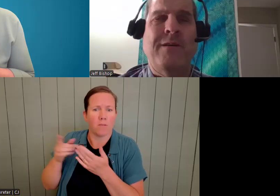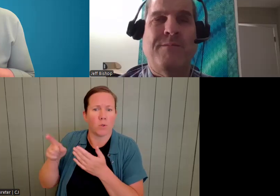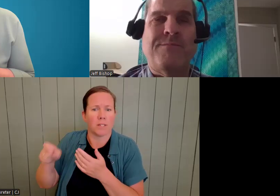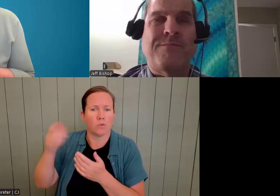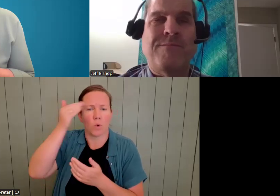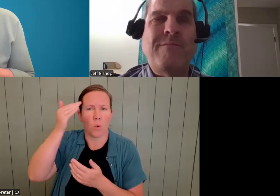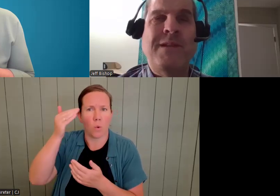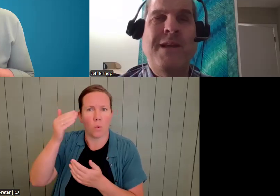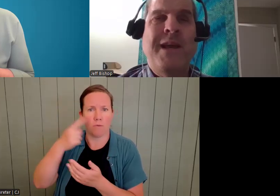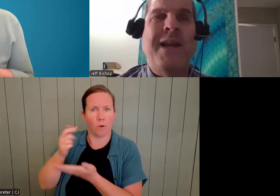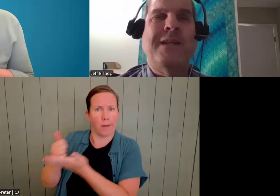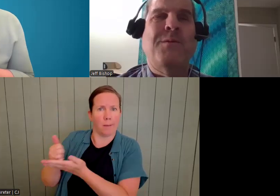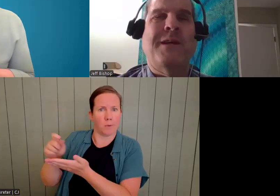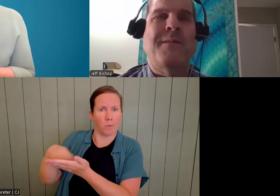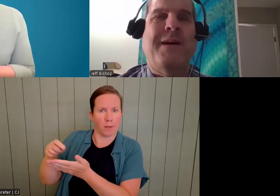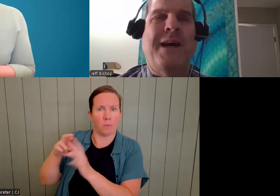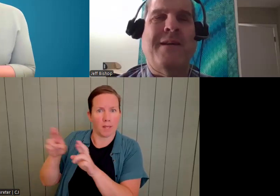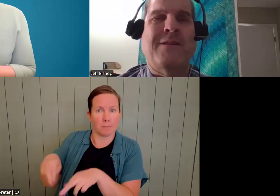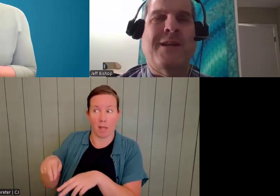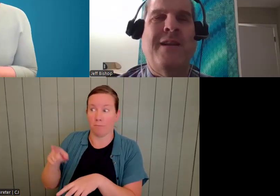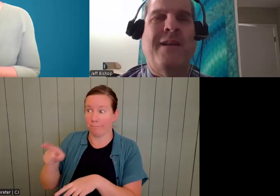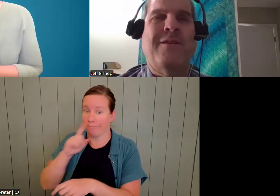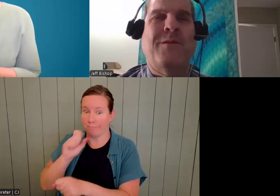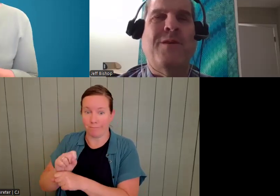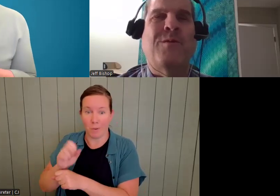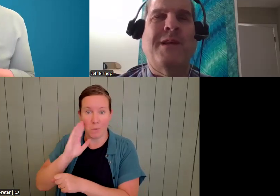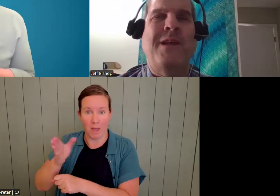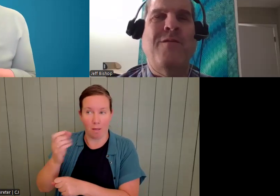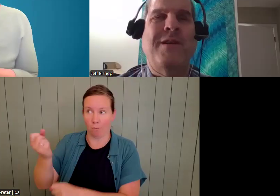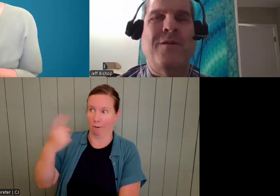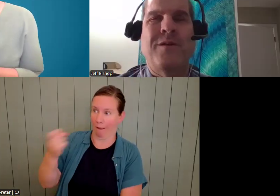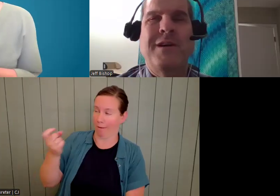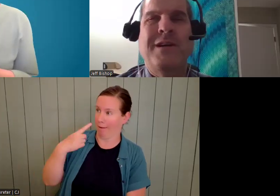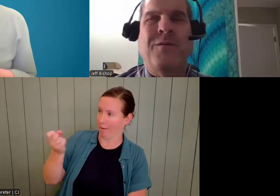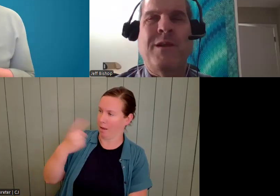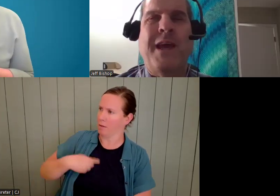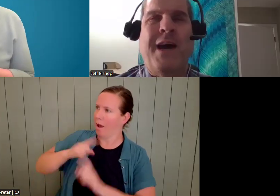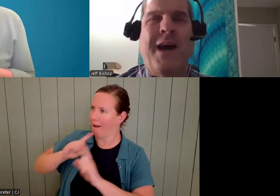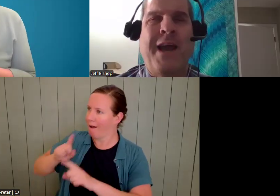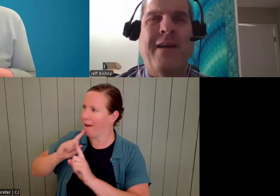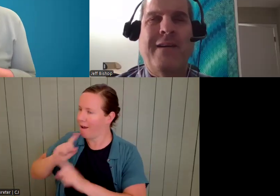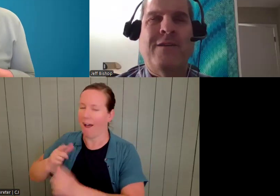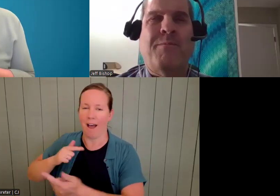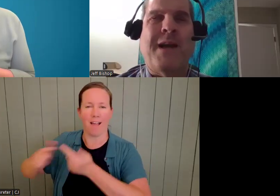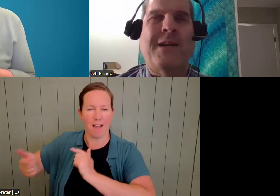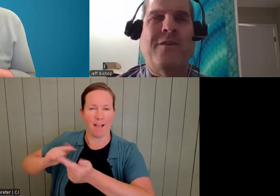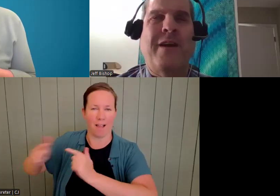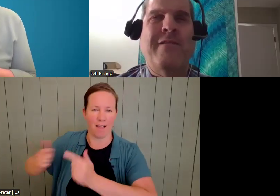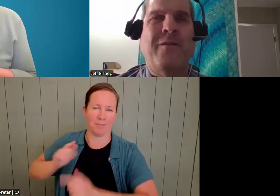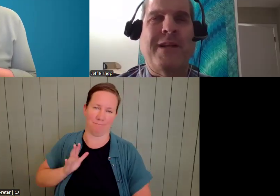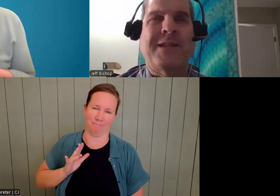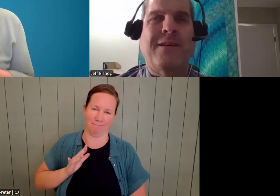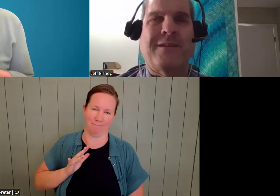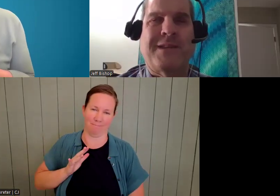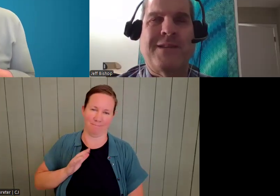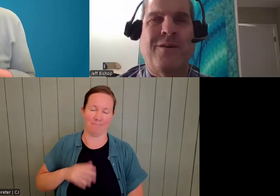it will. And actually, we'll talk about that because there's another really cool thing that you can do with AI to practice your